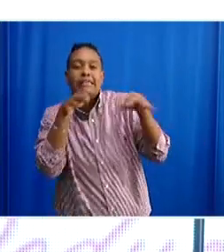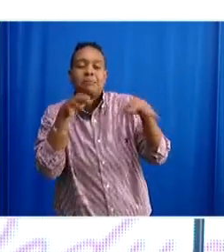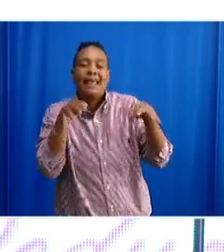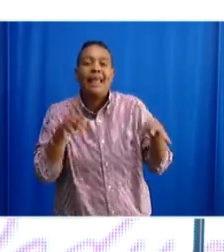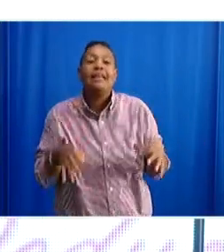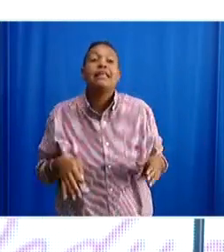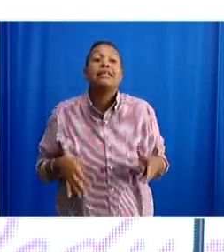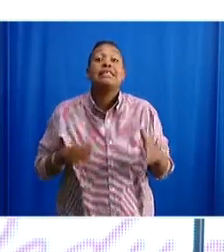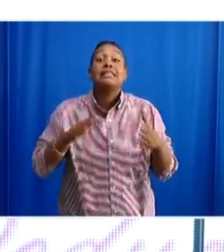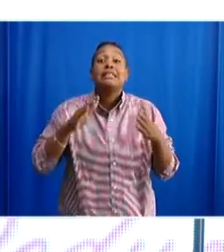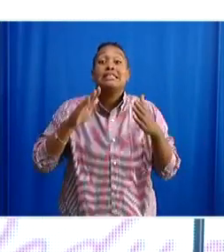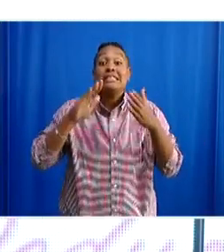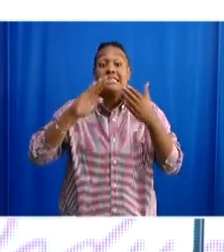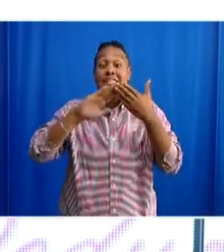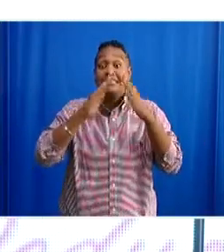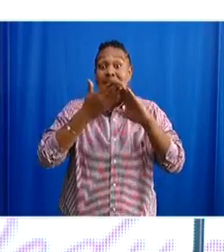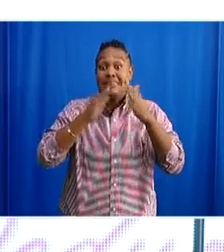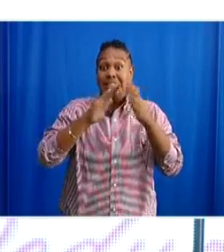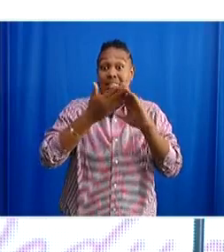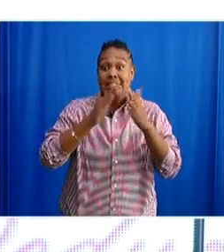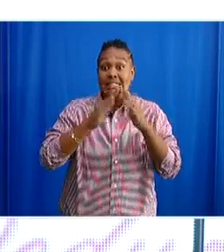make complex knowledge.